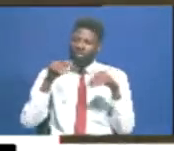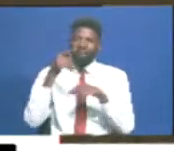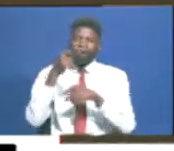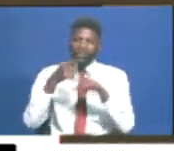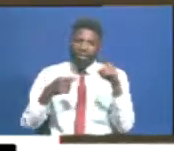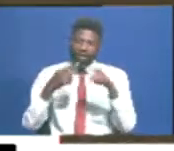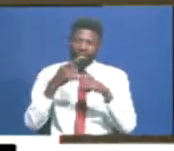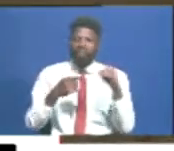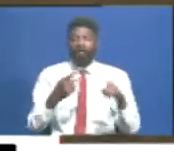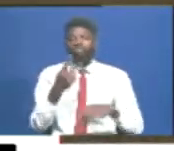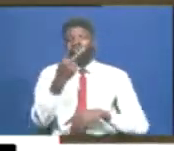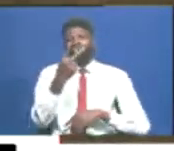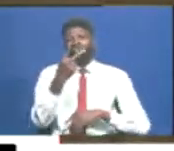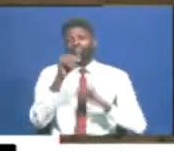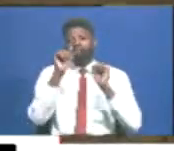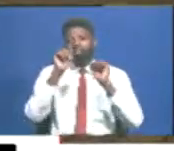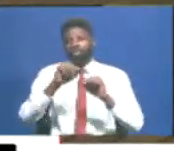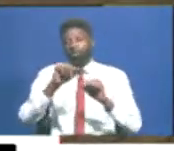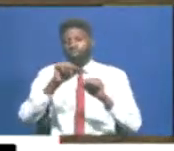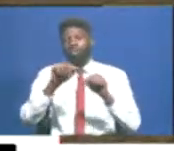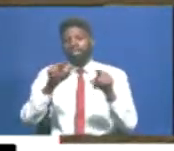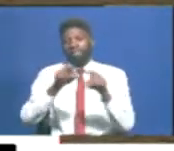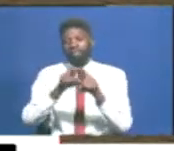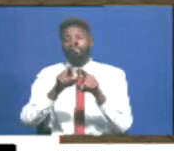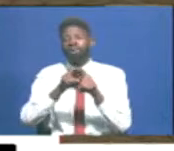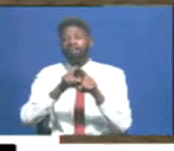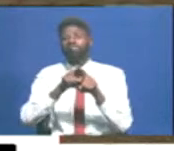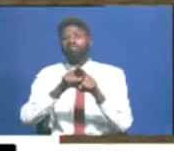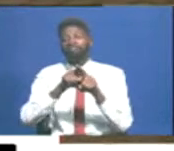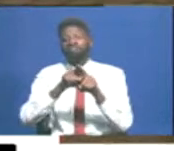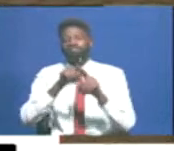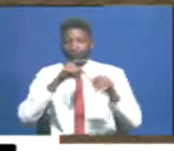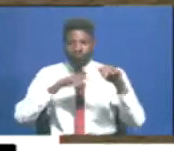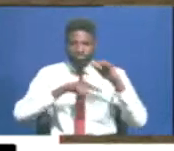to occupy the new church building.